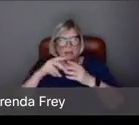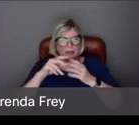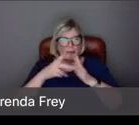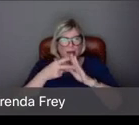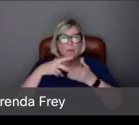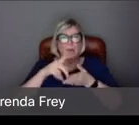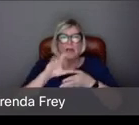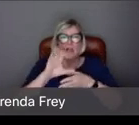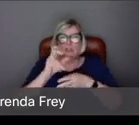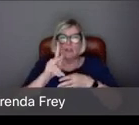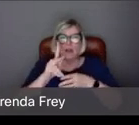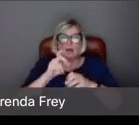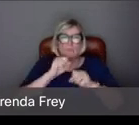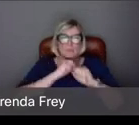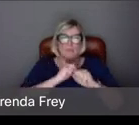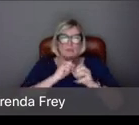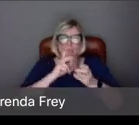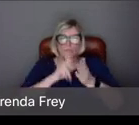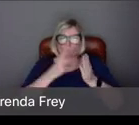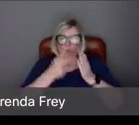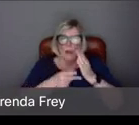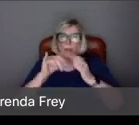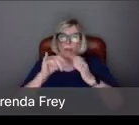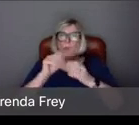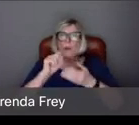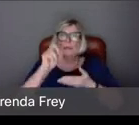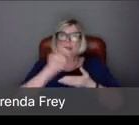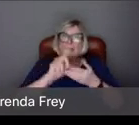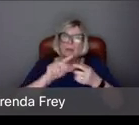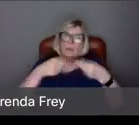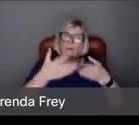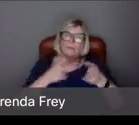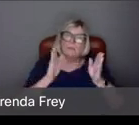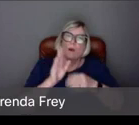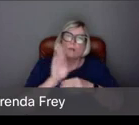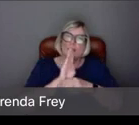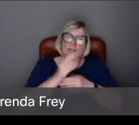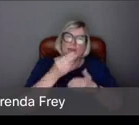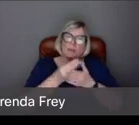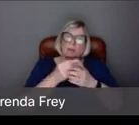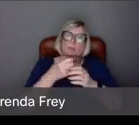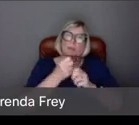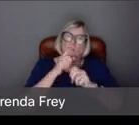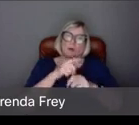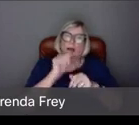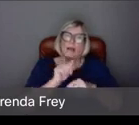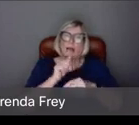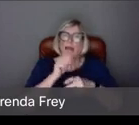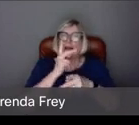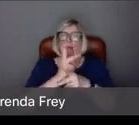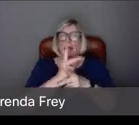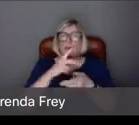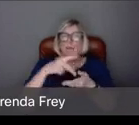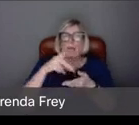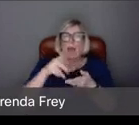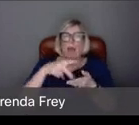Paycheck Protection Program, and it was designed to give small businesses money to make sure they could keep employing people instead of